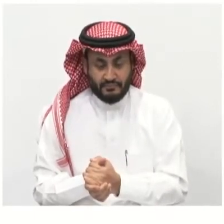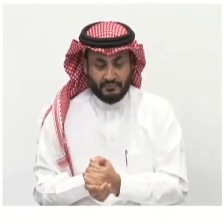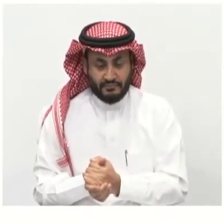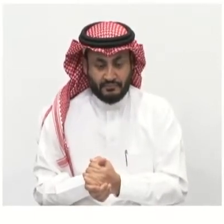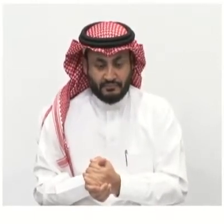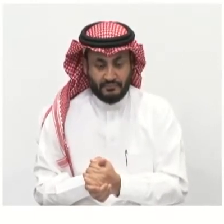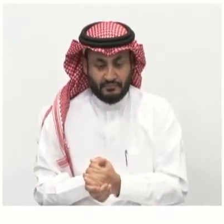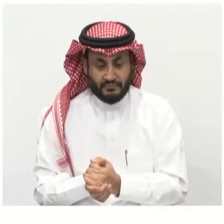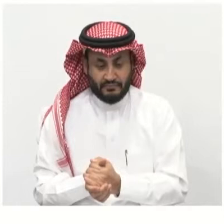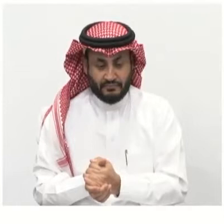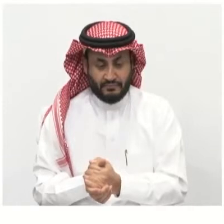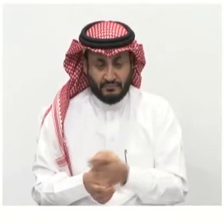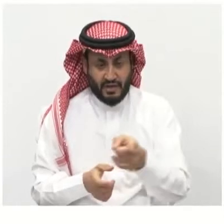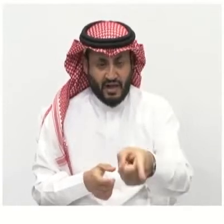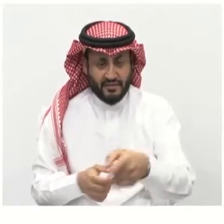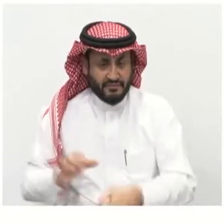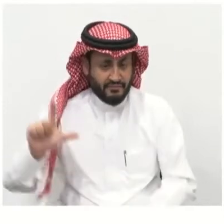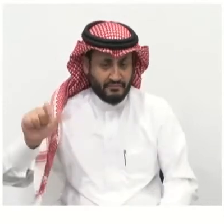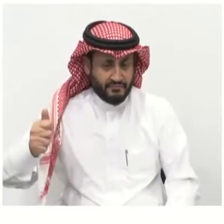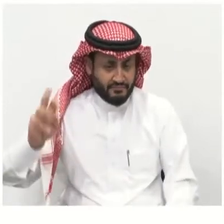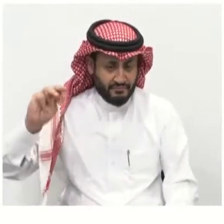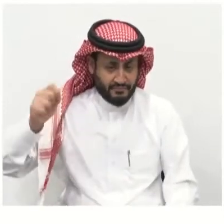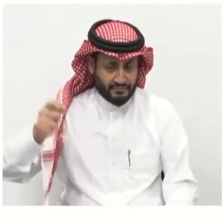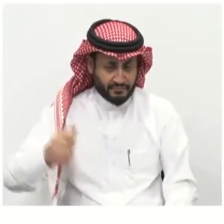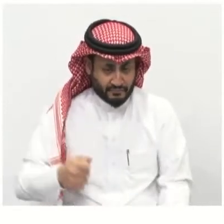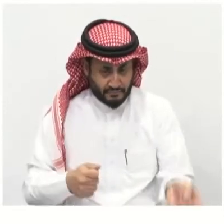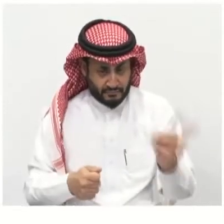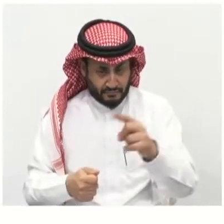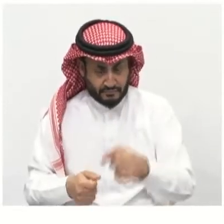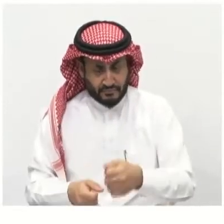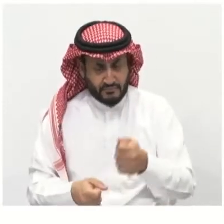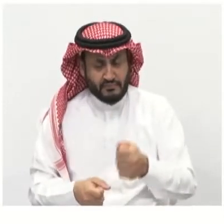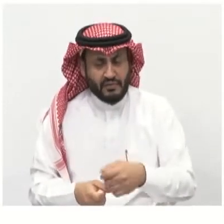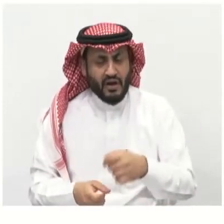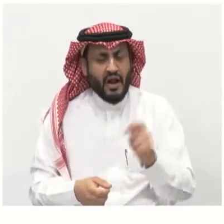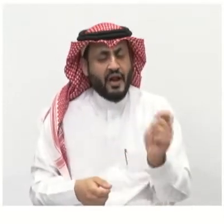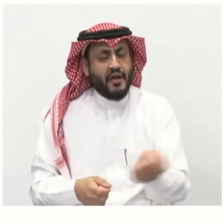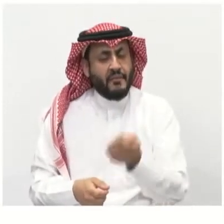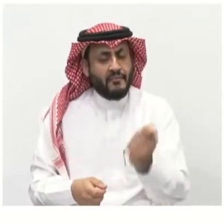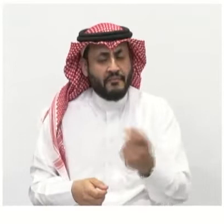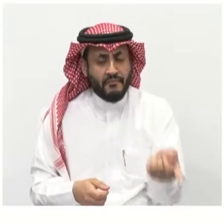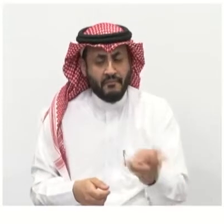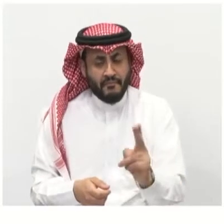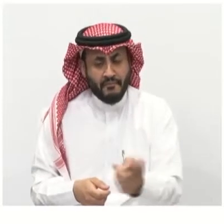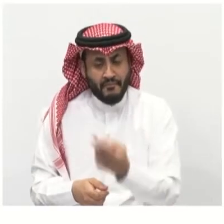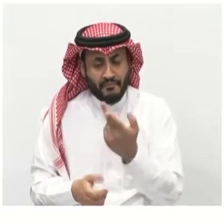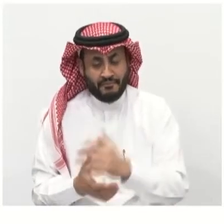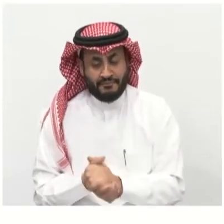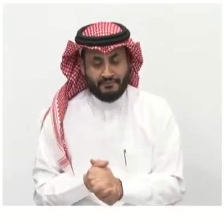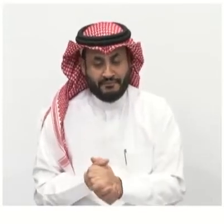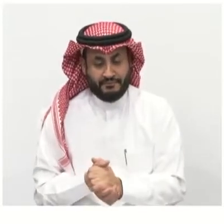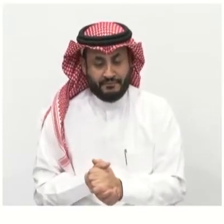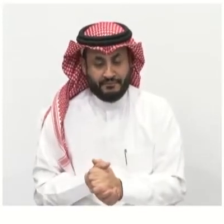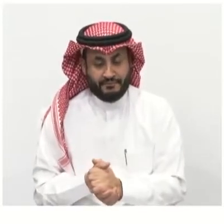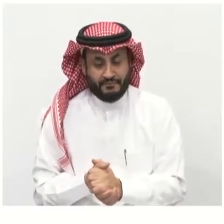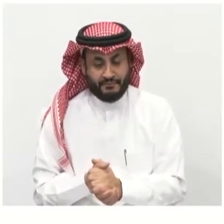So this is Lemma. She wants to be a famous artist one day.